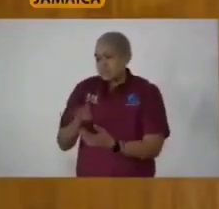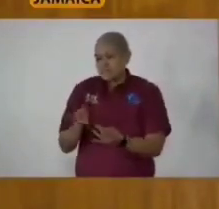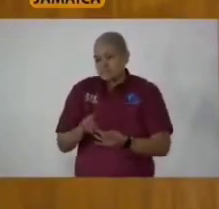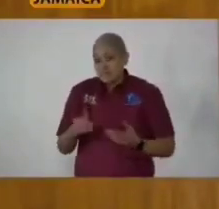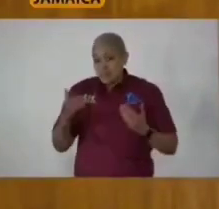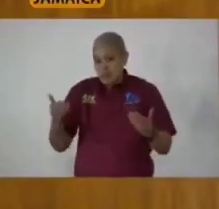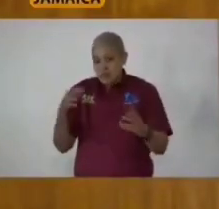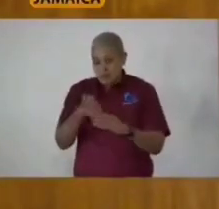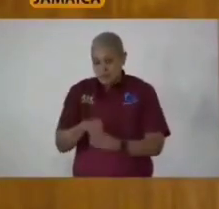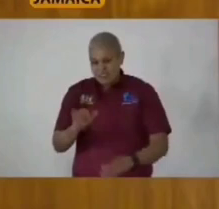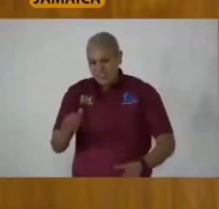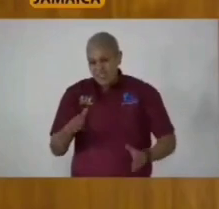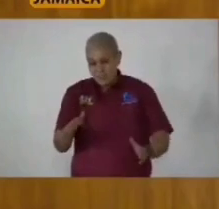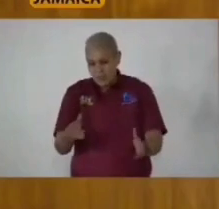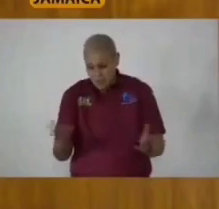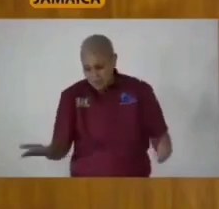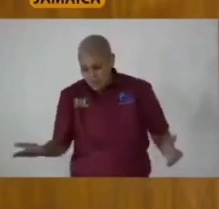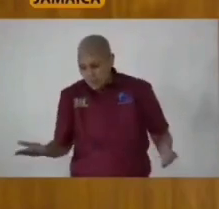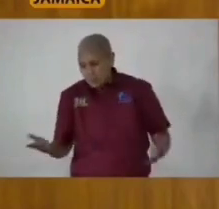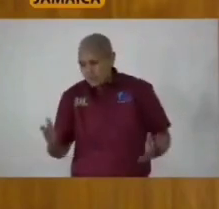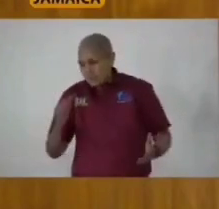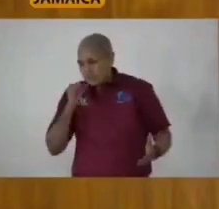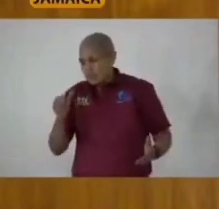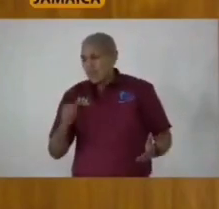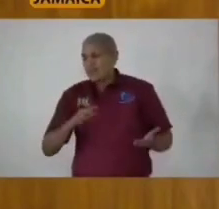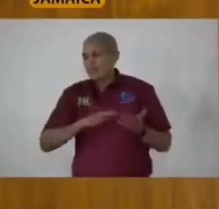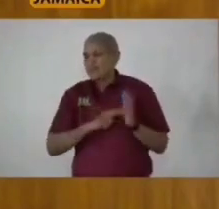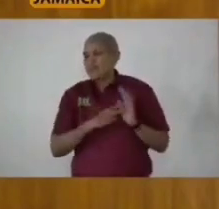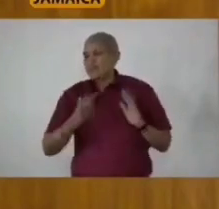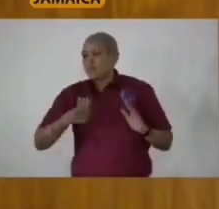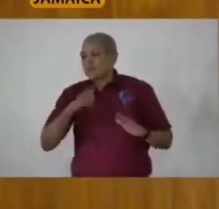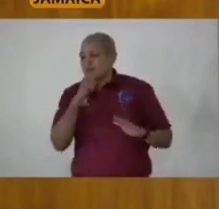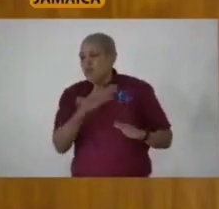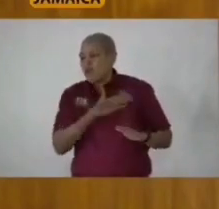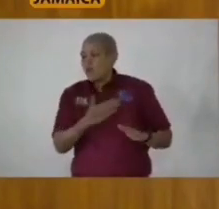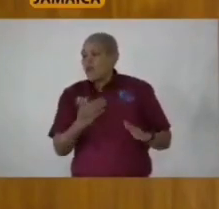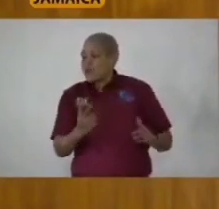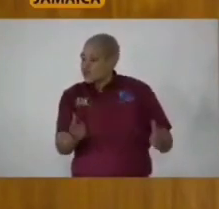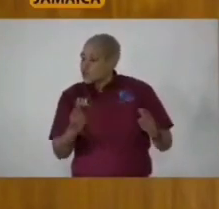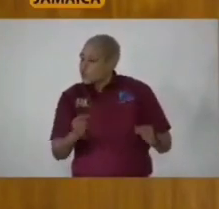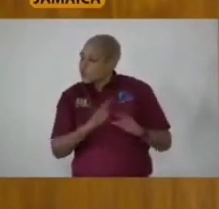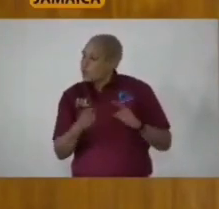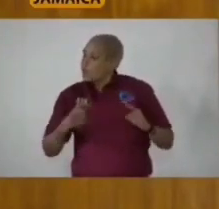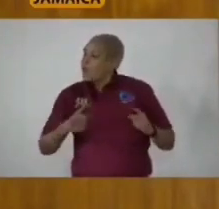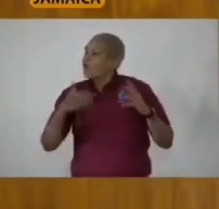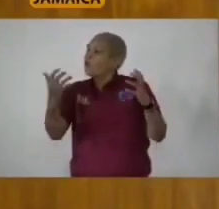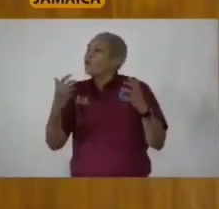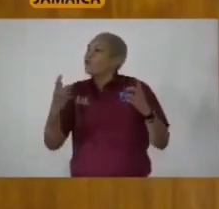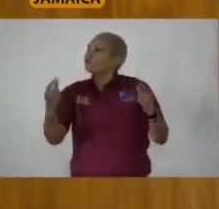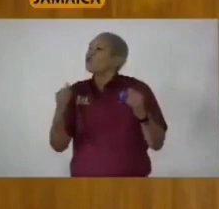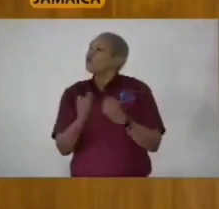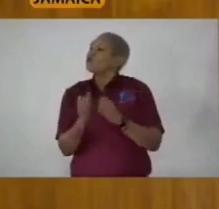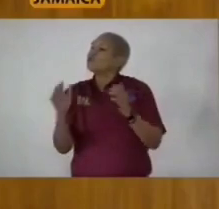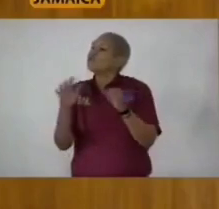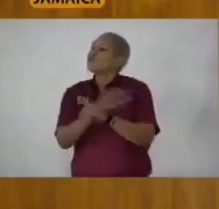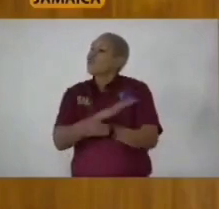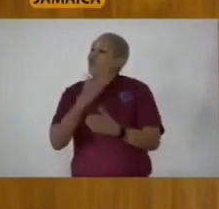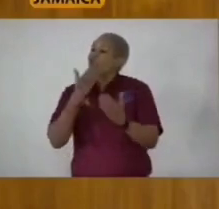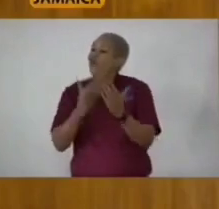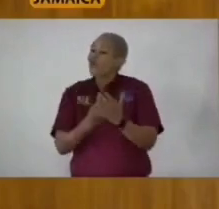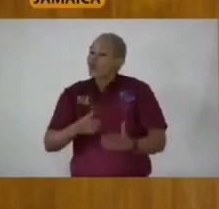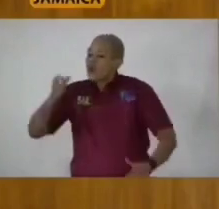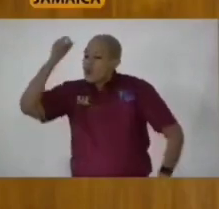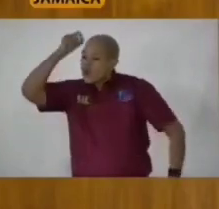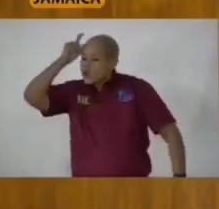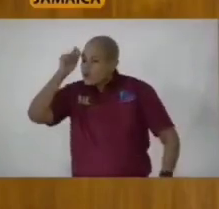on. And it is not that we're unwilling to do so, but we want to do so with a good understanding,